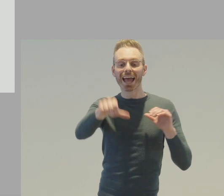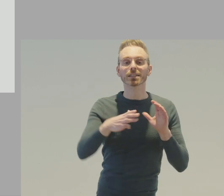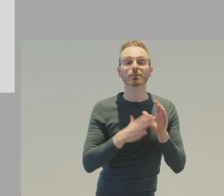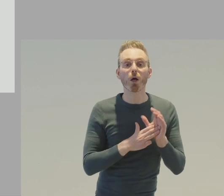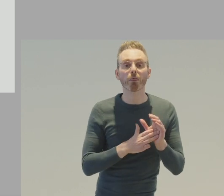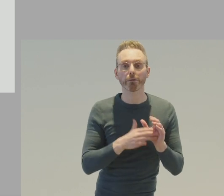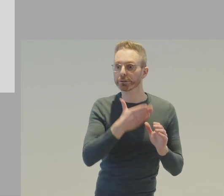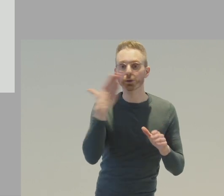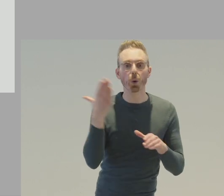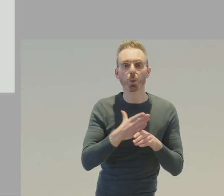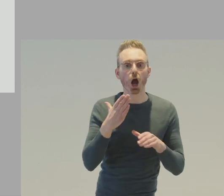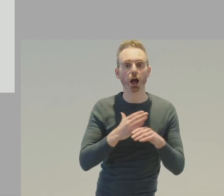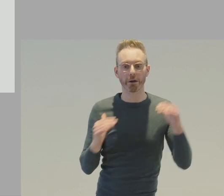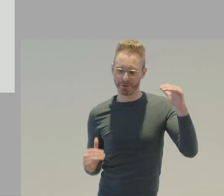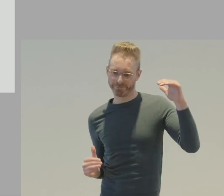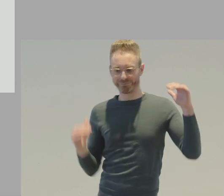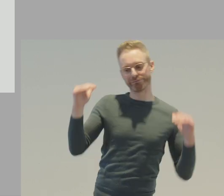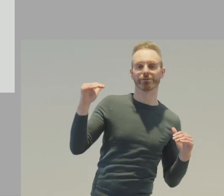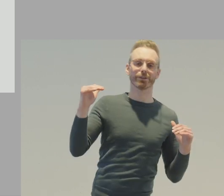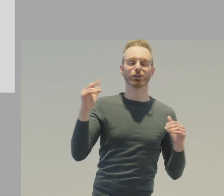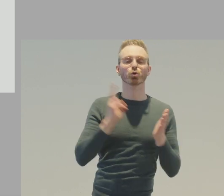will pop right back to normal.